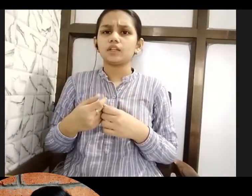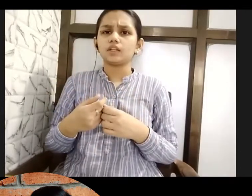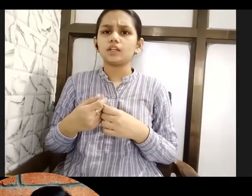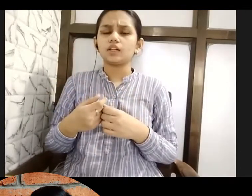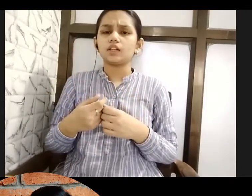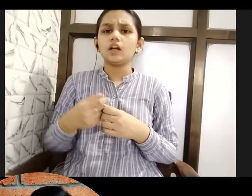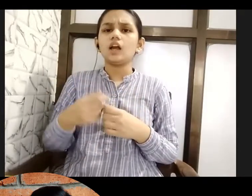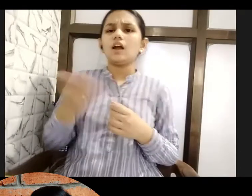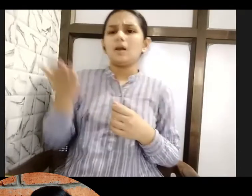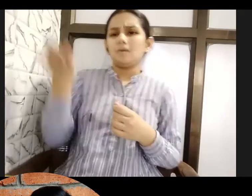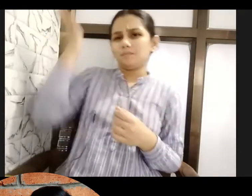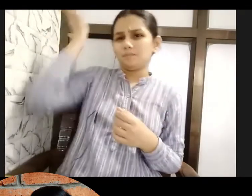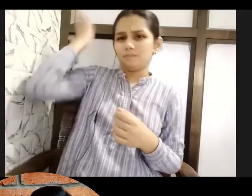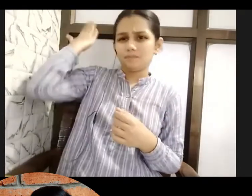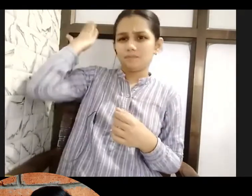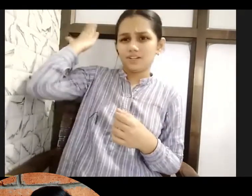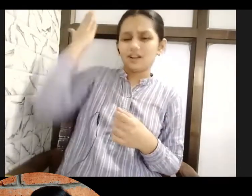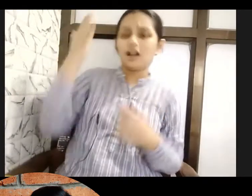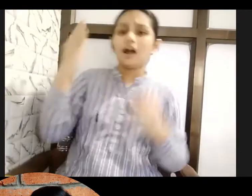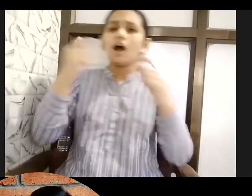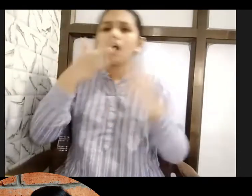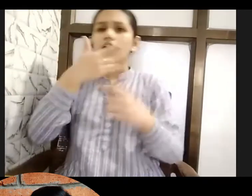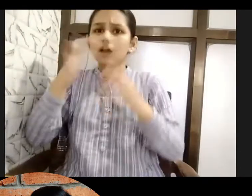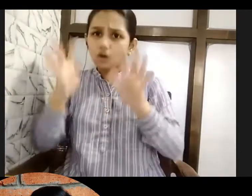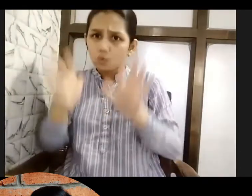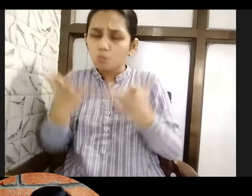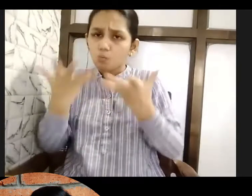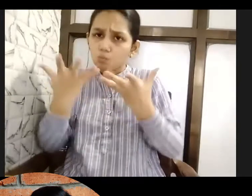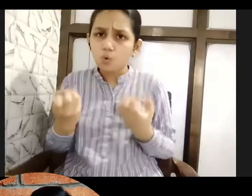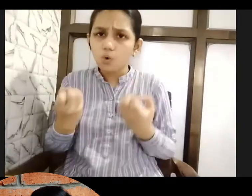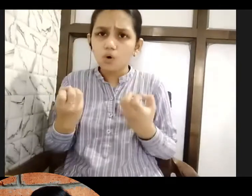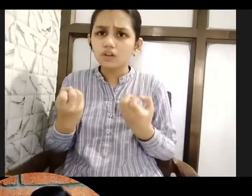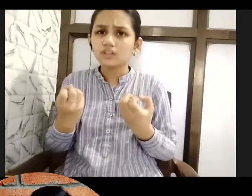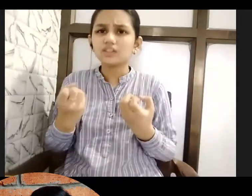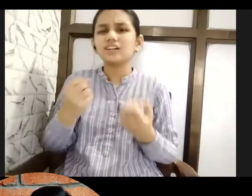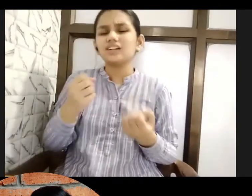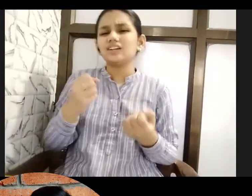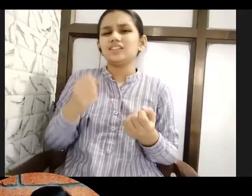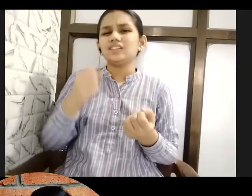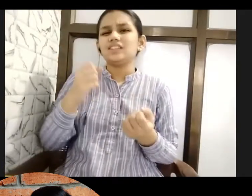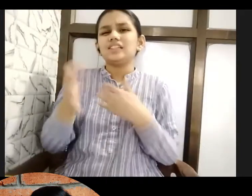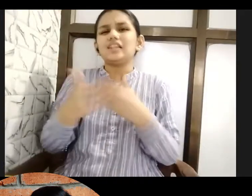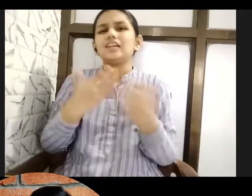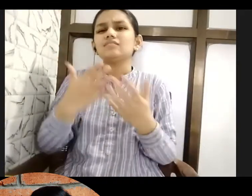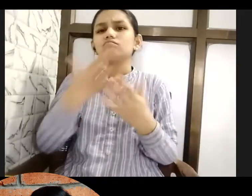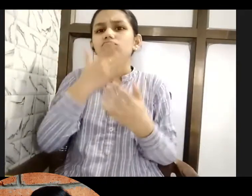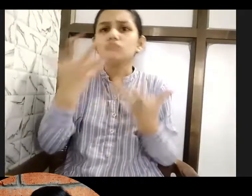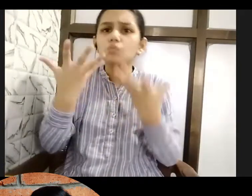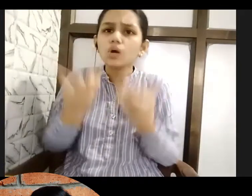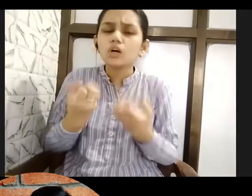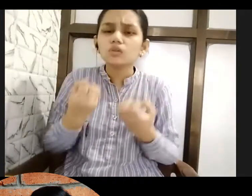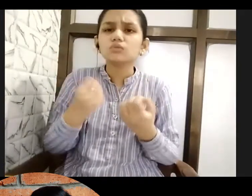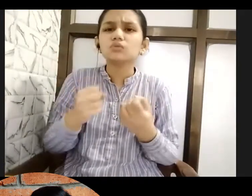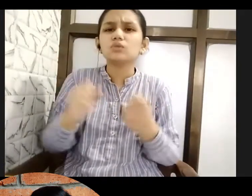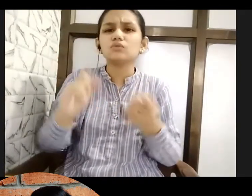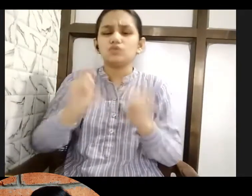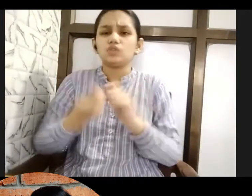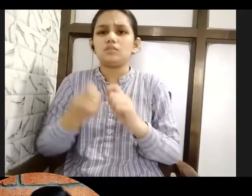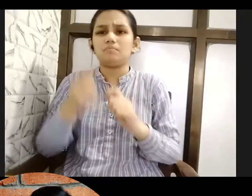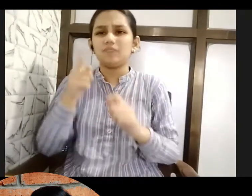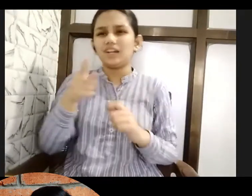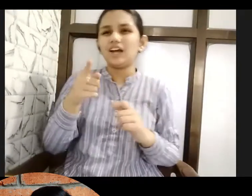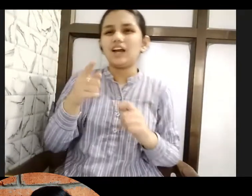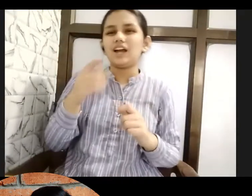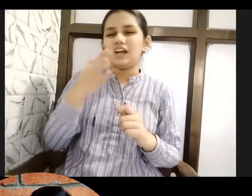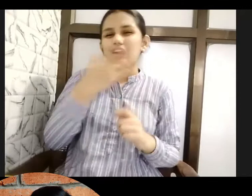it, I can give the color. But this is not looking good. So I am going to undo